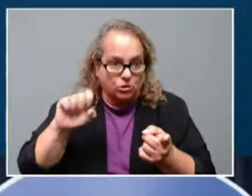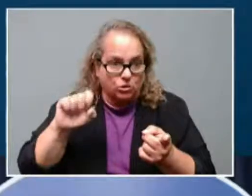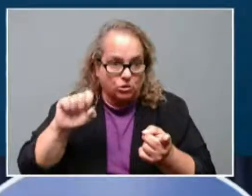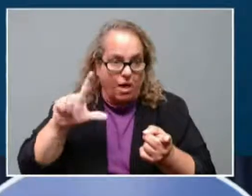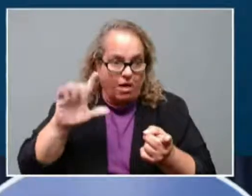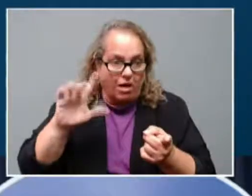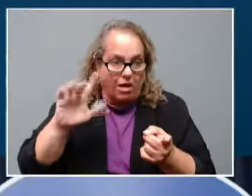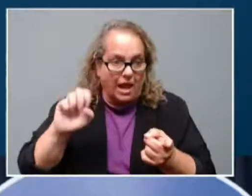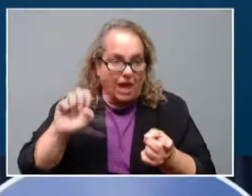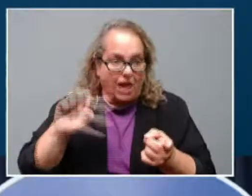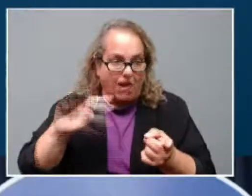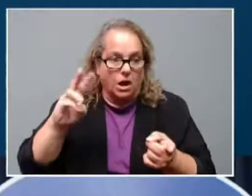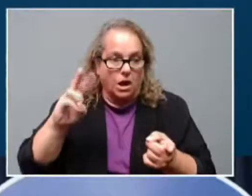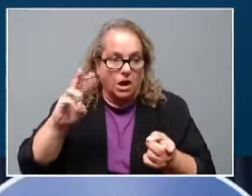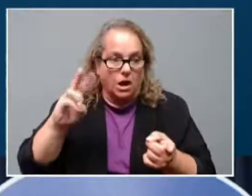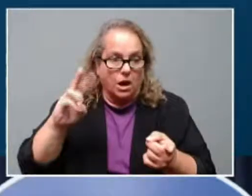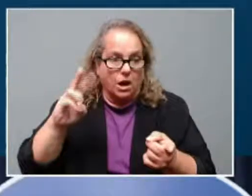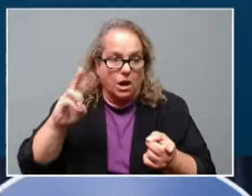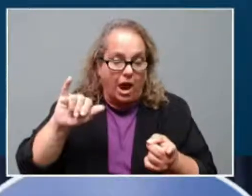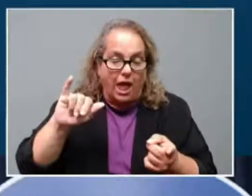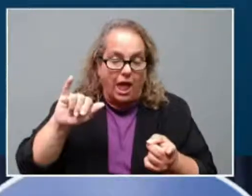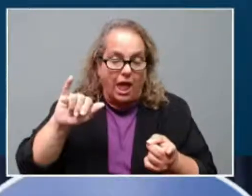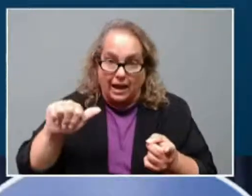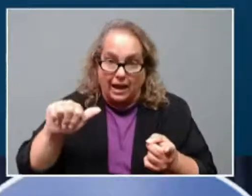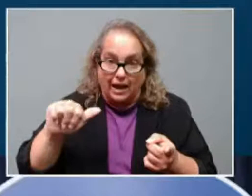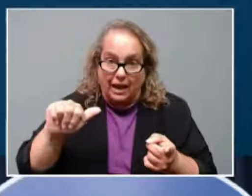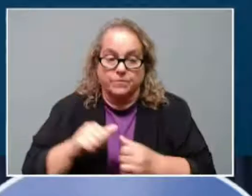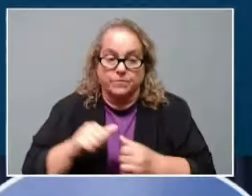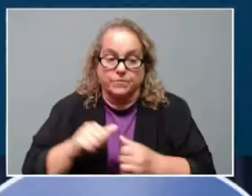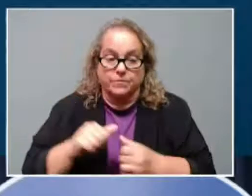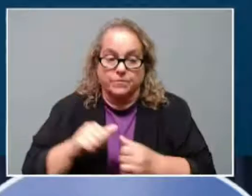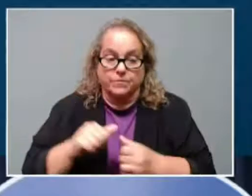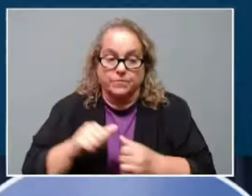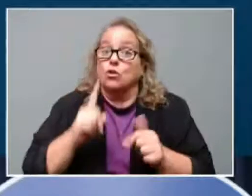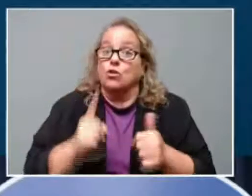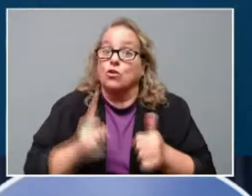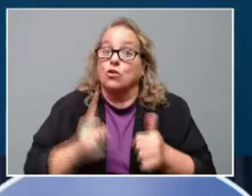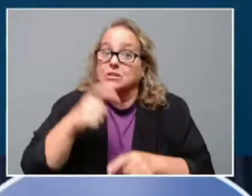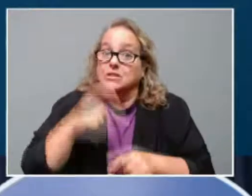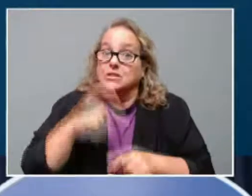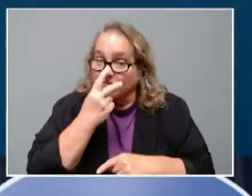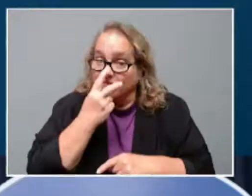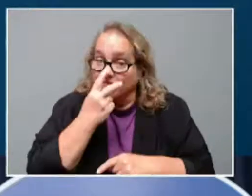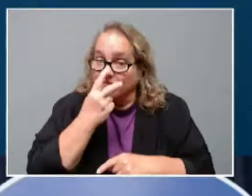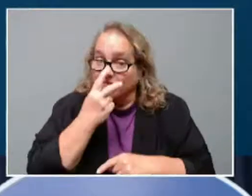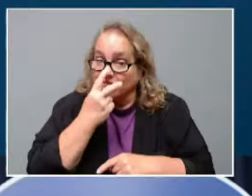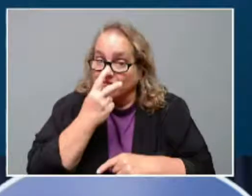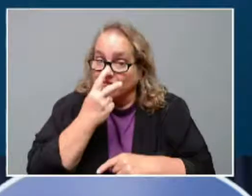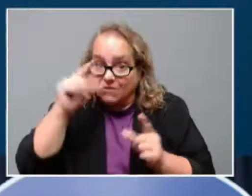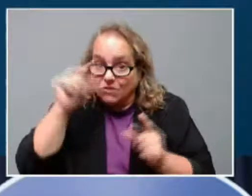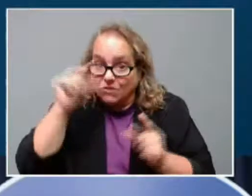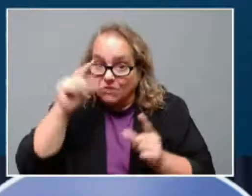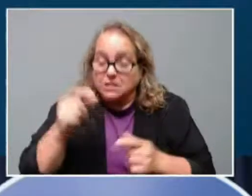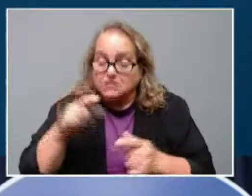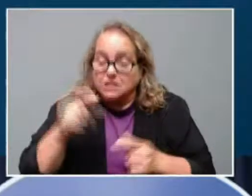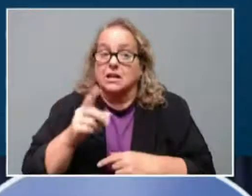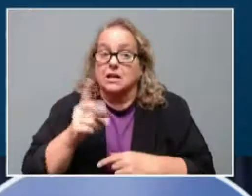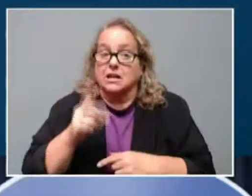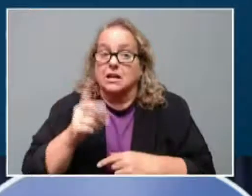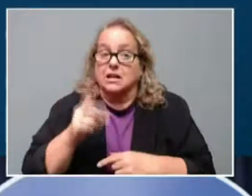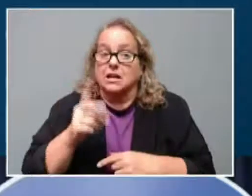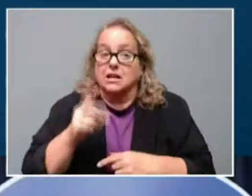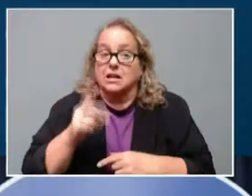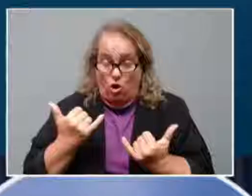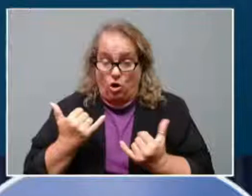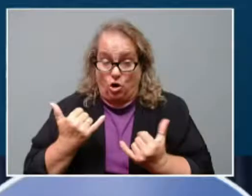information about a vision plan that's going to be offered, I think, for the very first time. Kentuckians currently enrolled in Medicaid can switch their